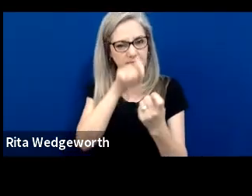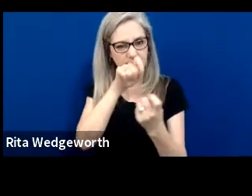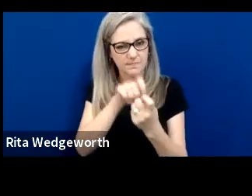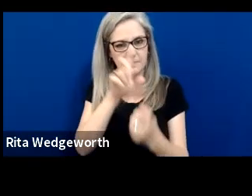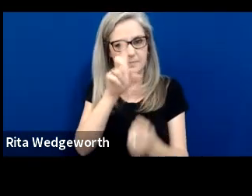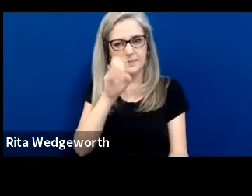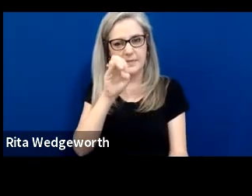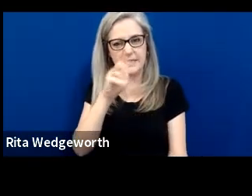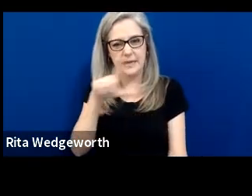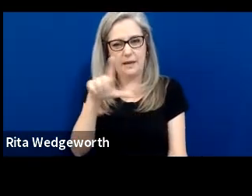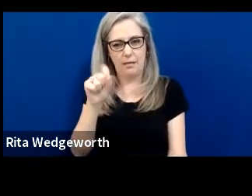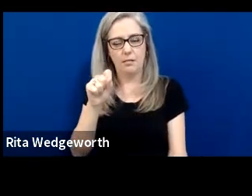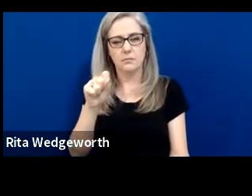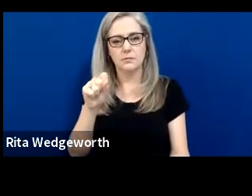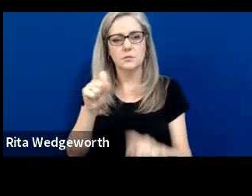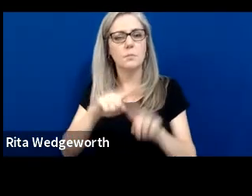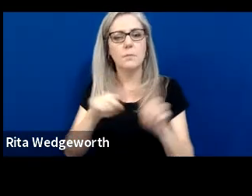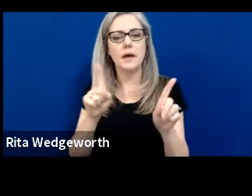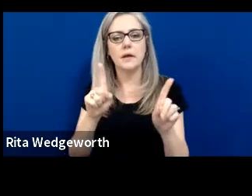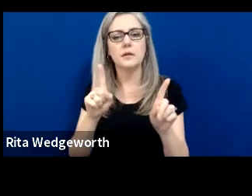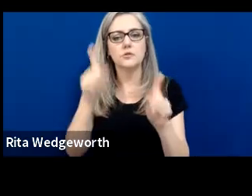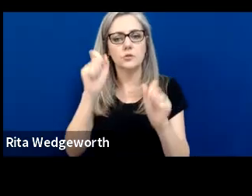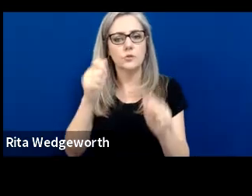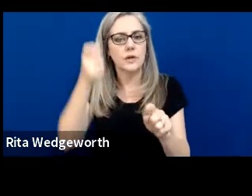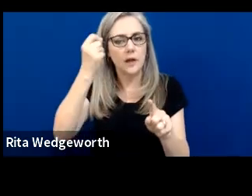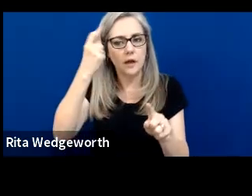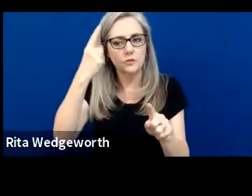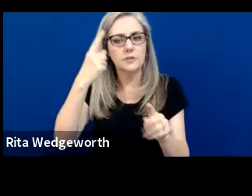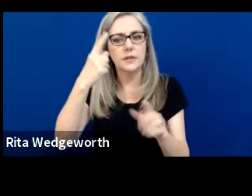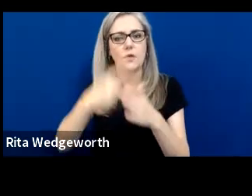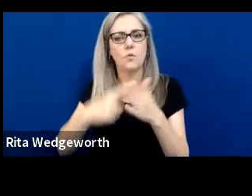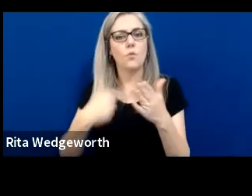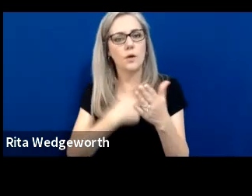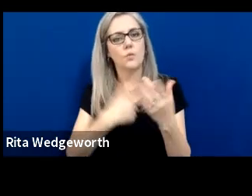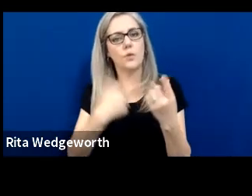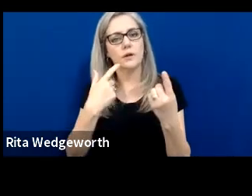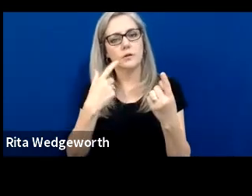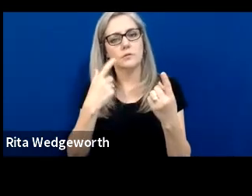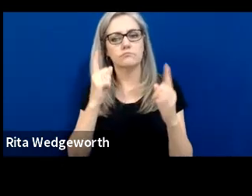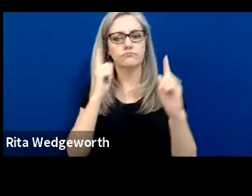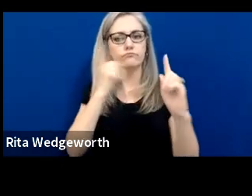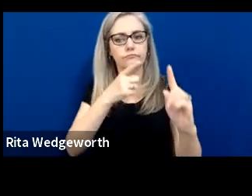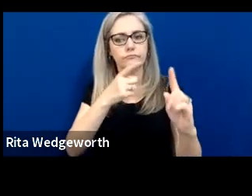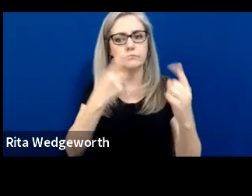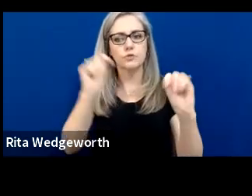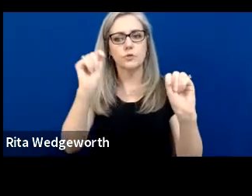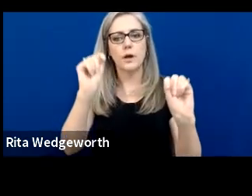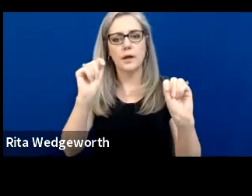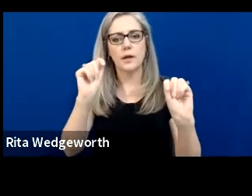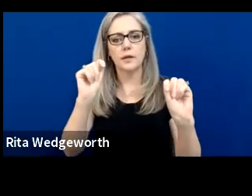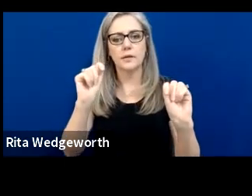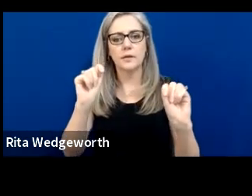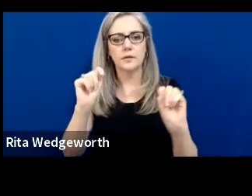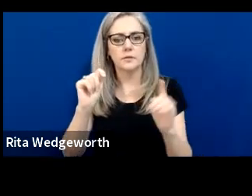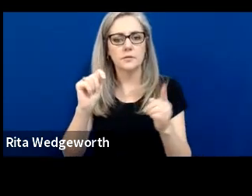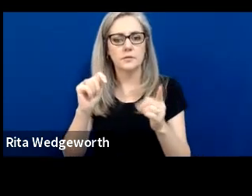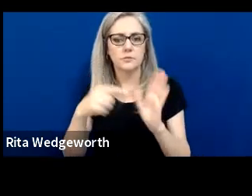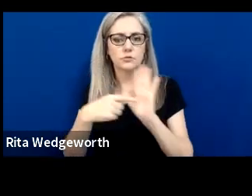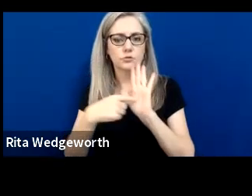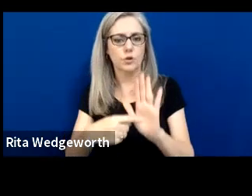to understand what we're trying to accomplish and sort of graphically show that.